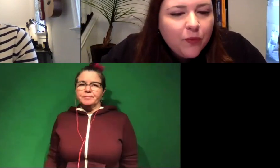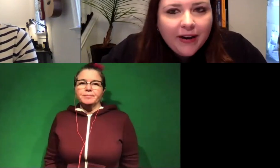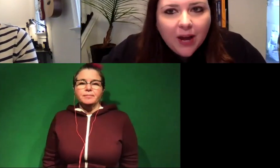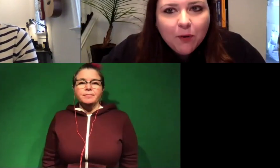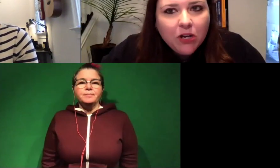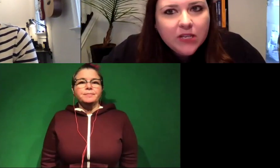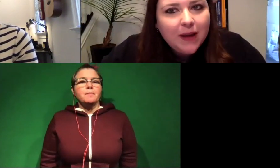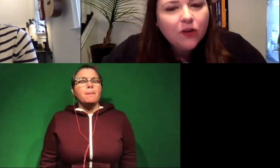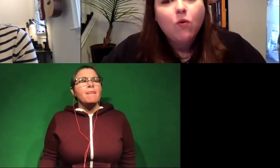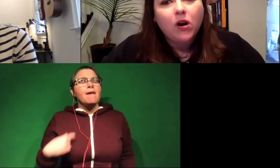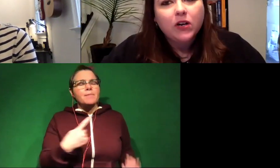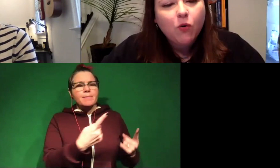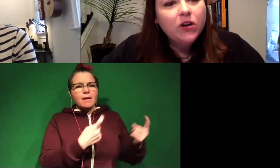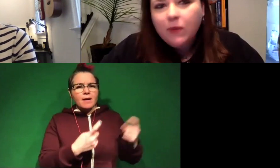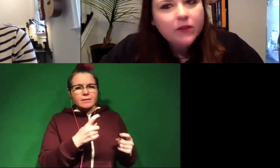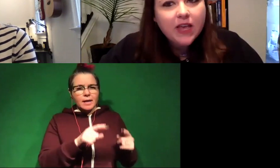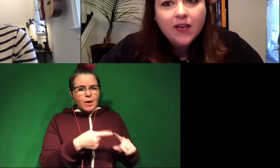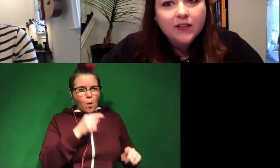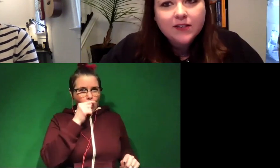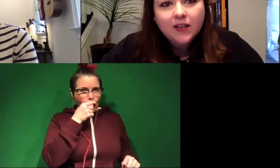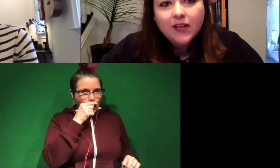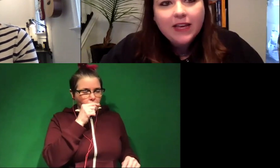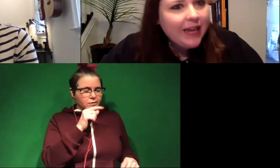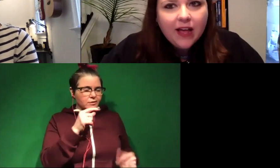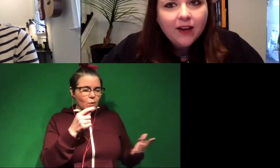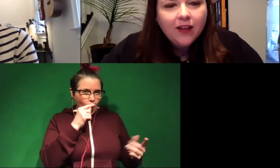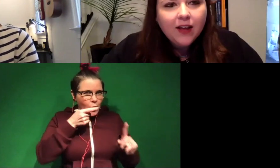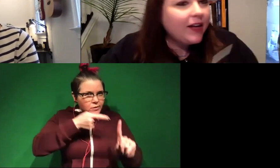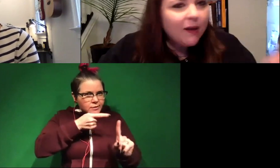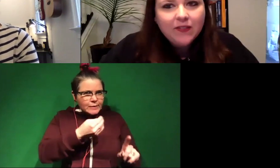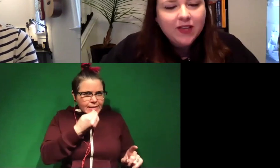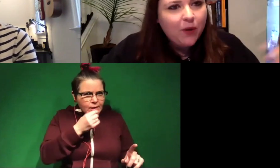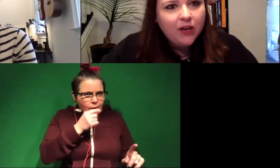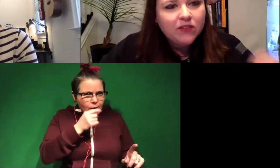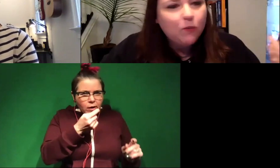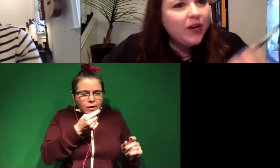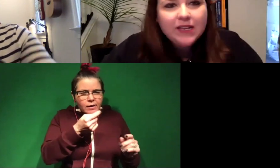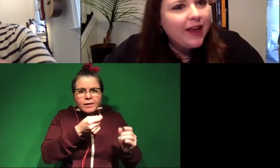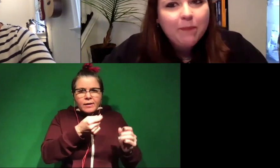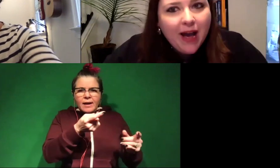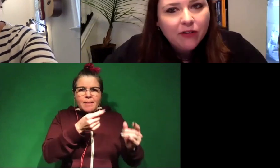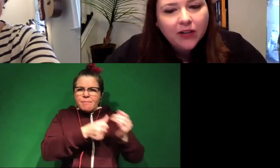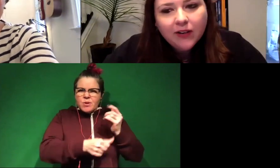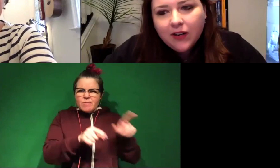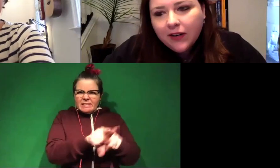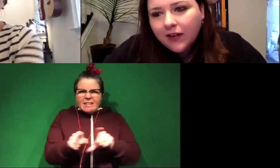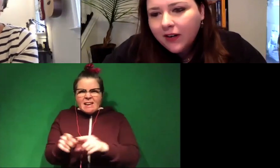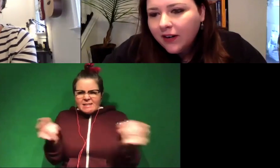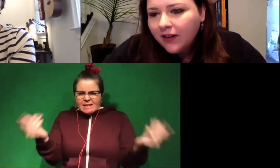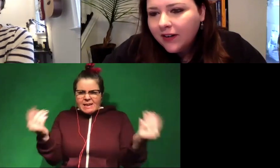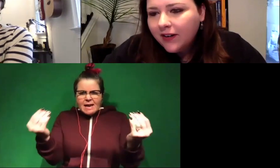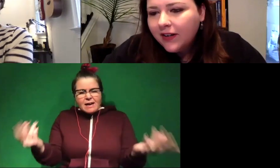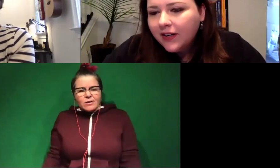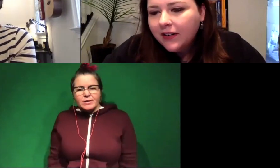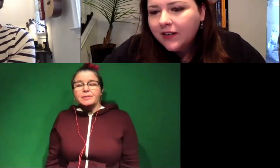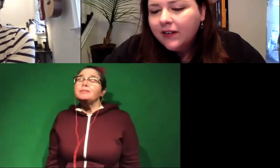So we've had a couple questions about corn. Corn is one of those things, you eat it, and it comes out the same way it goes in. What is that about? It has